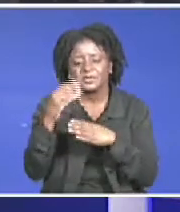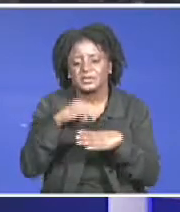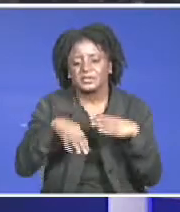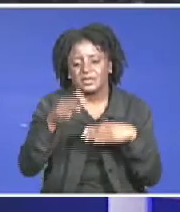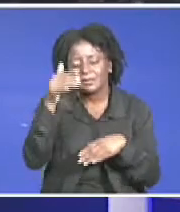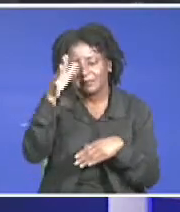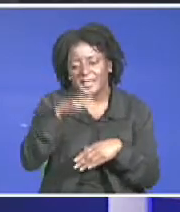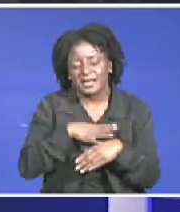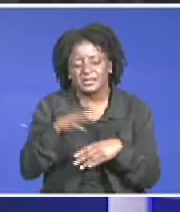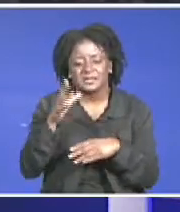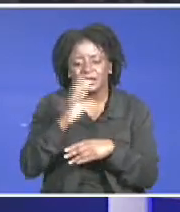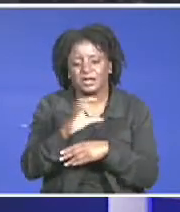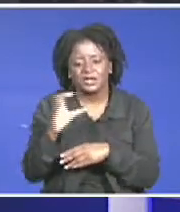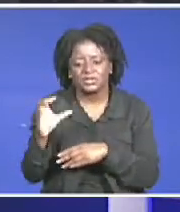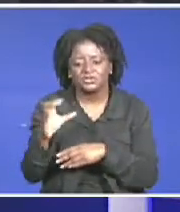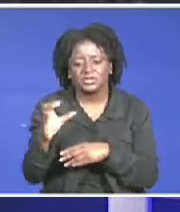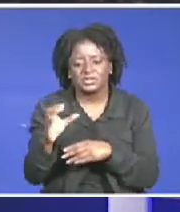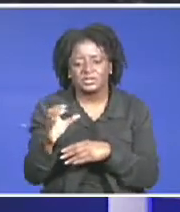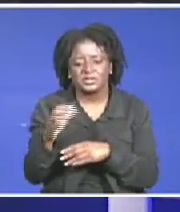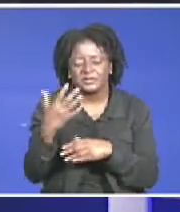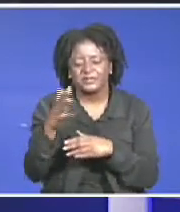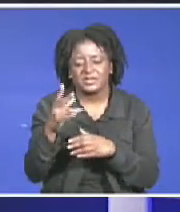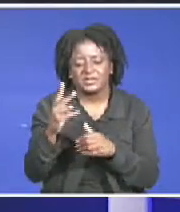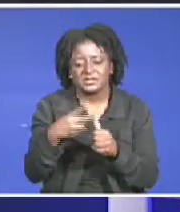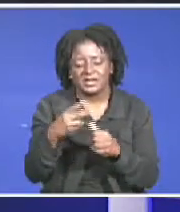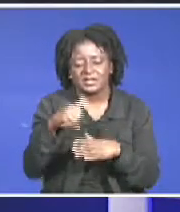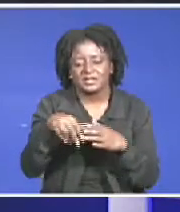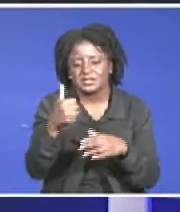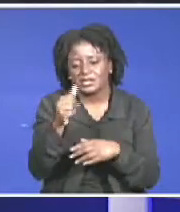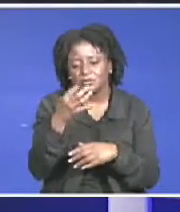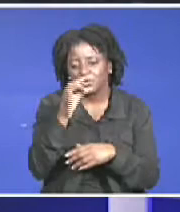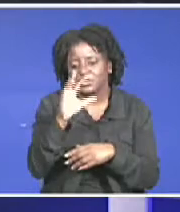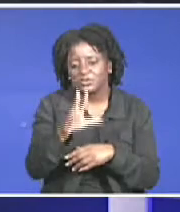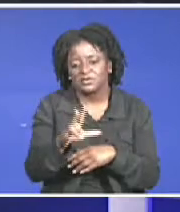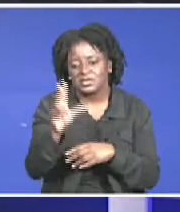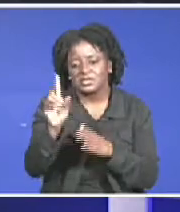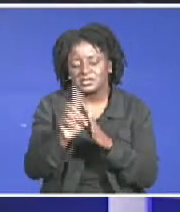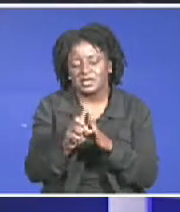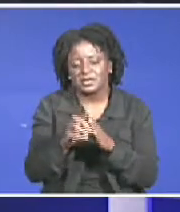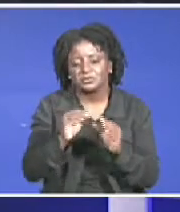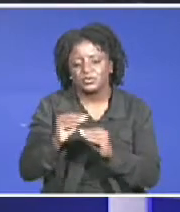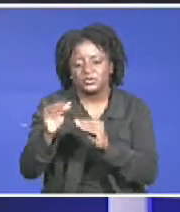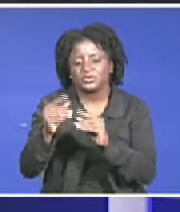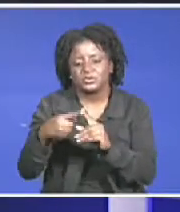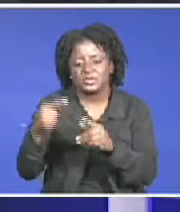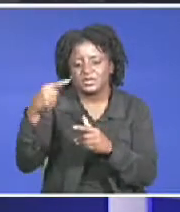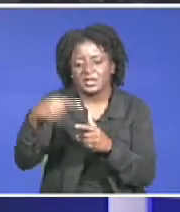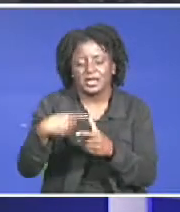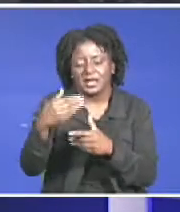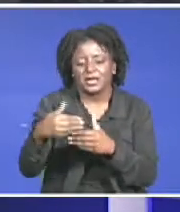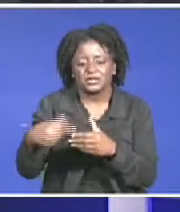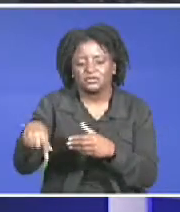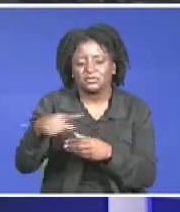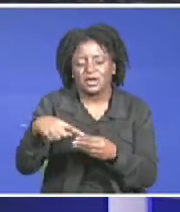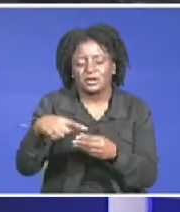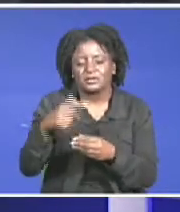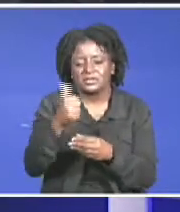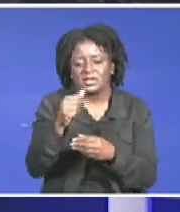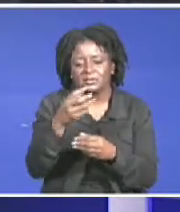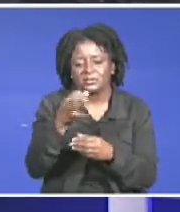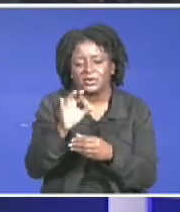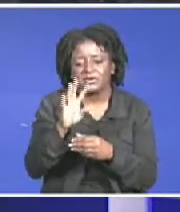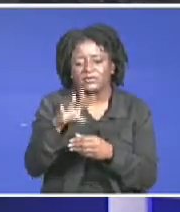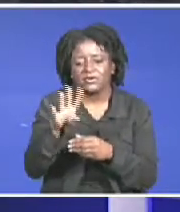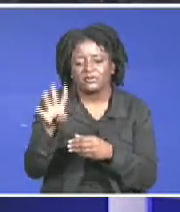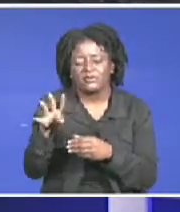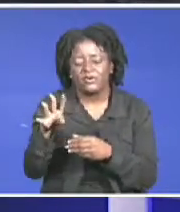out of heat 1, lane 8, finished 2nd in 10.37. That moved on to the next round, where he turned in a 10.44 performance